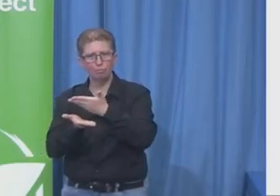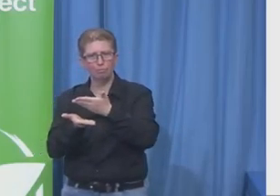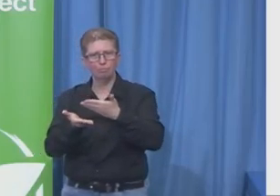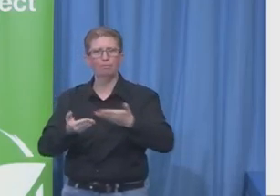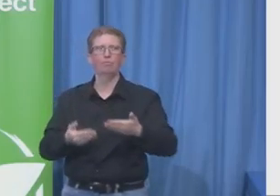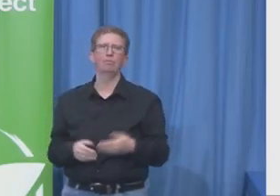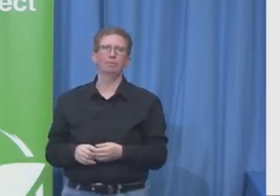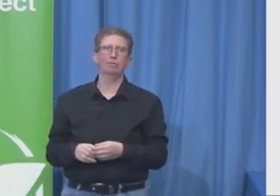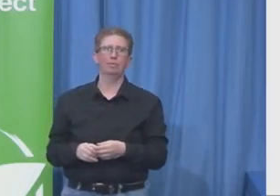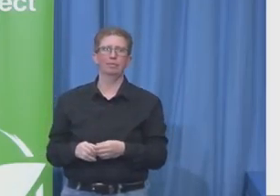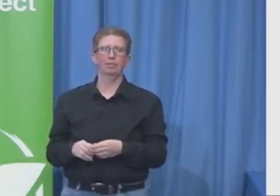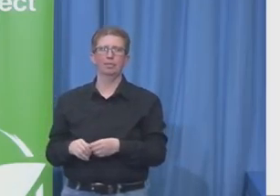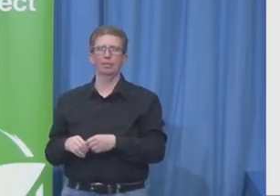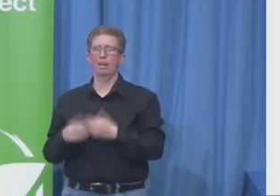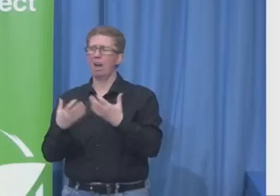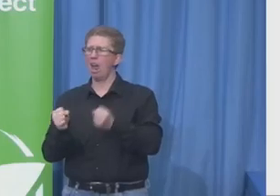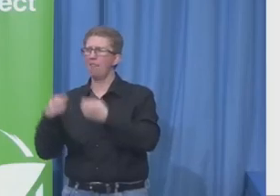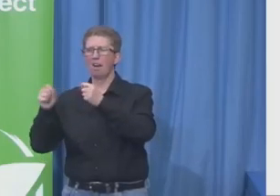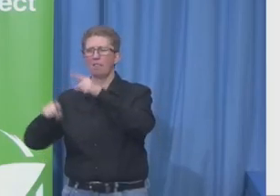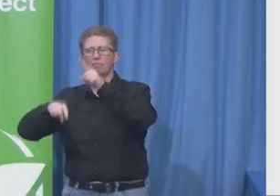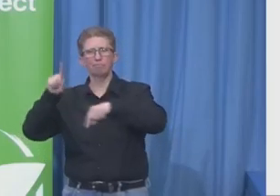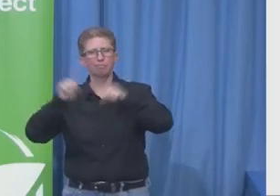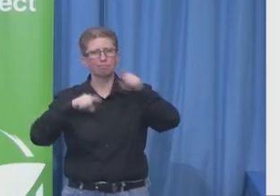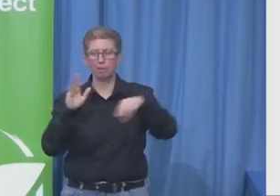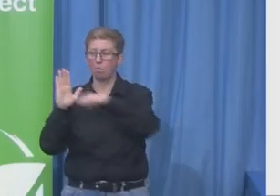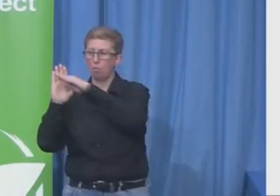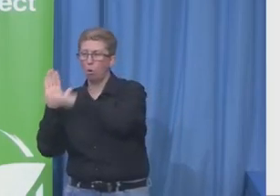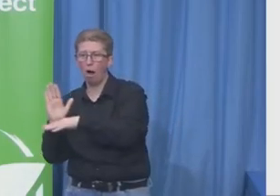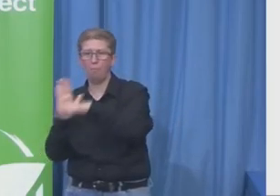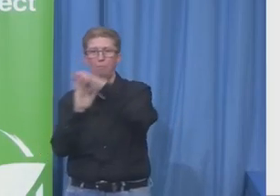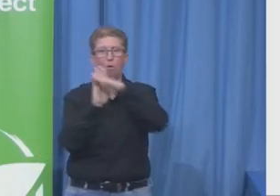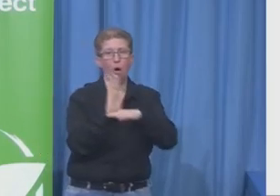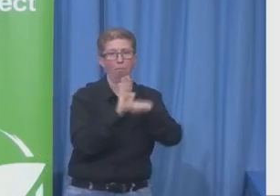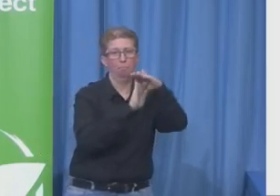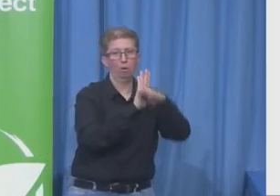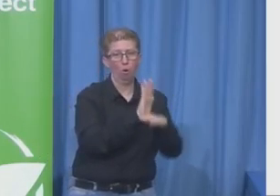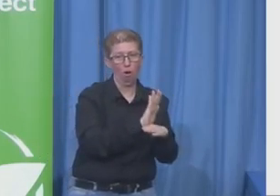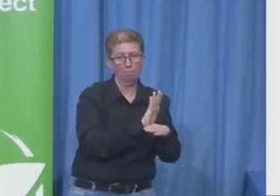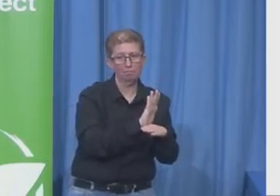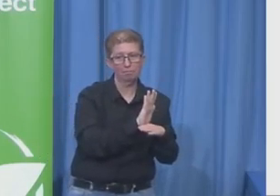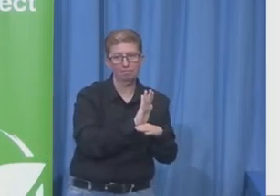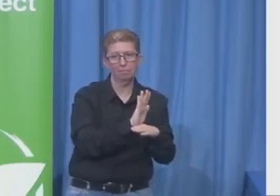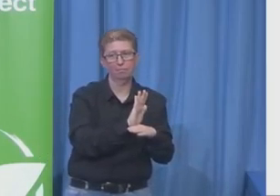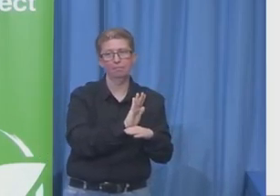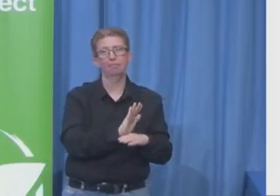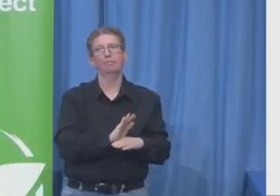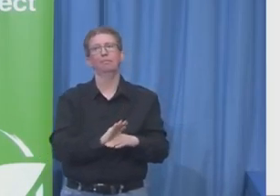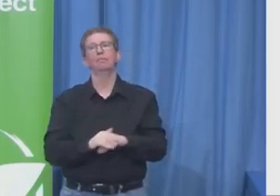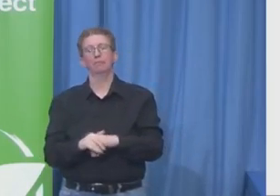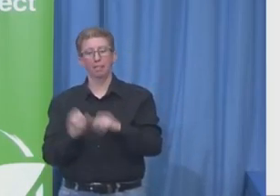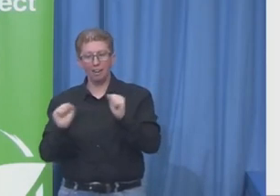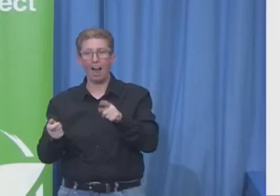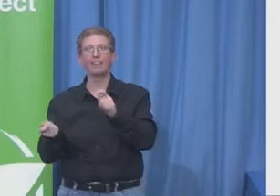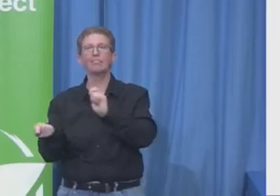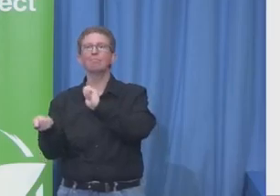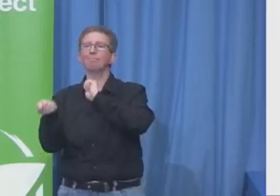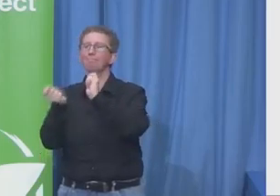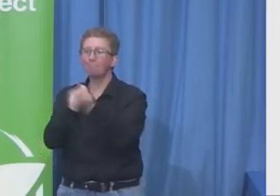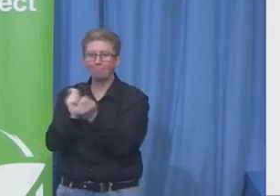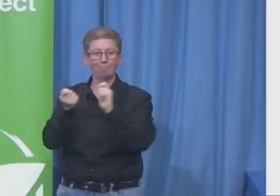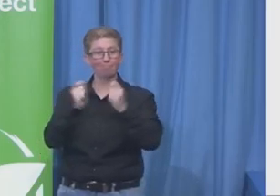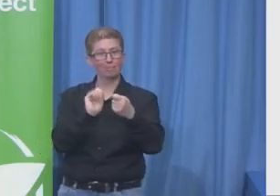force would be very useful. Now, in terms of projects, there are a number of bank projects that address the issue of